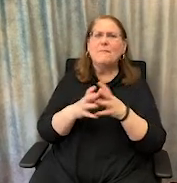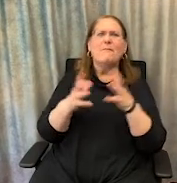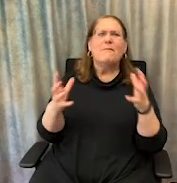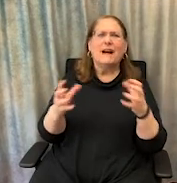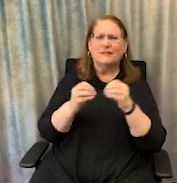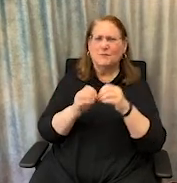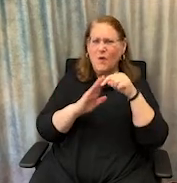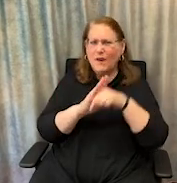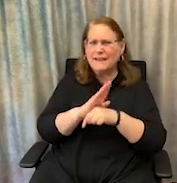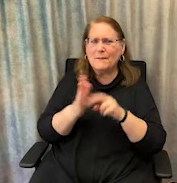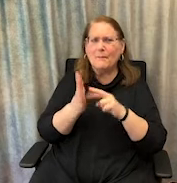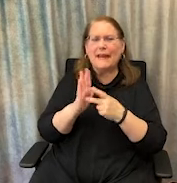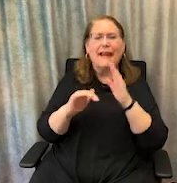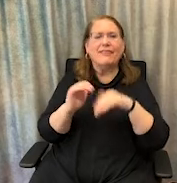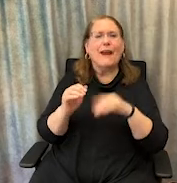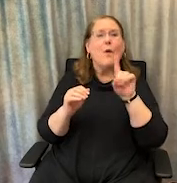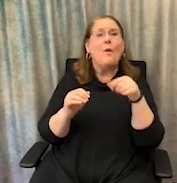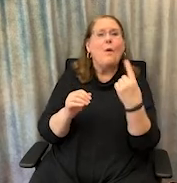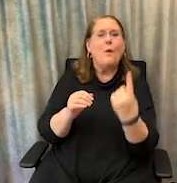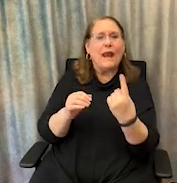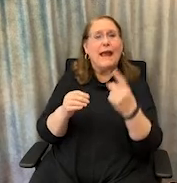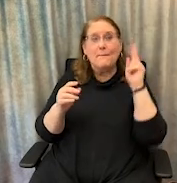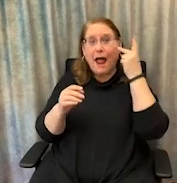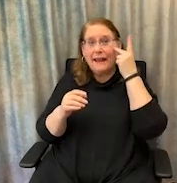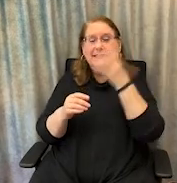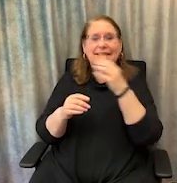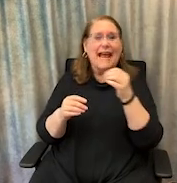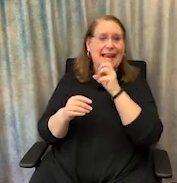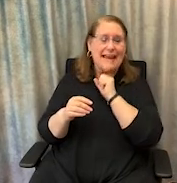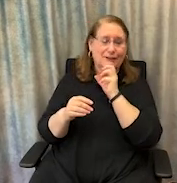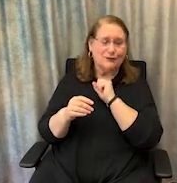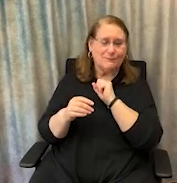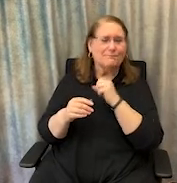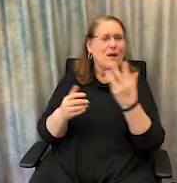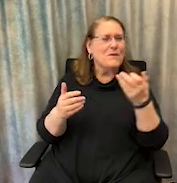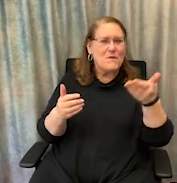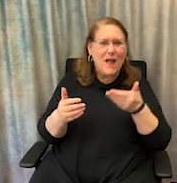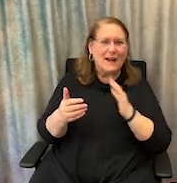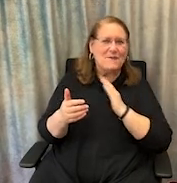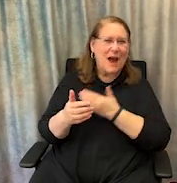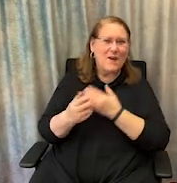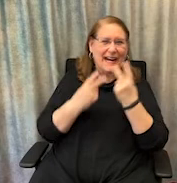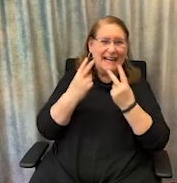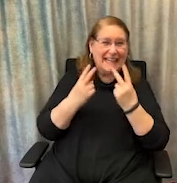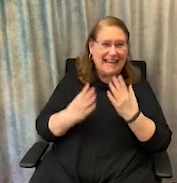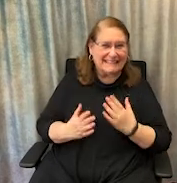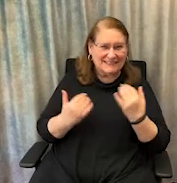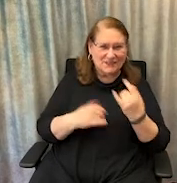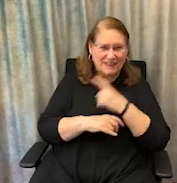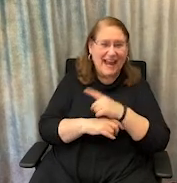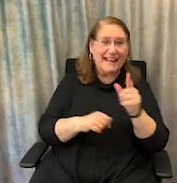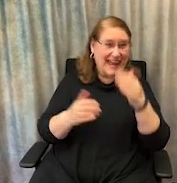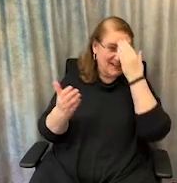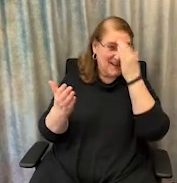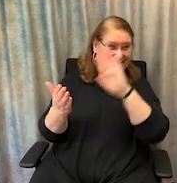of us beyond politics and age. So I'd like to welcome our guests today. You can probably recognize